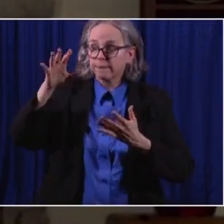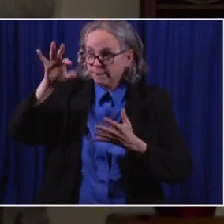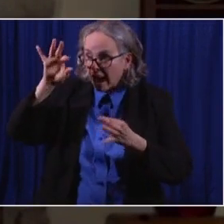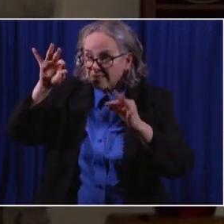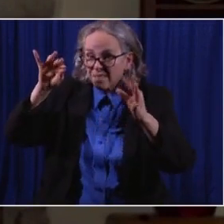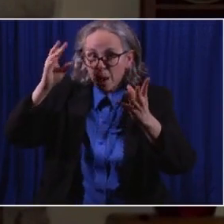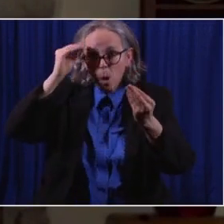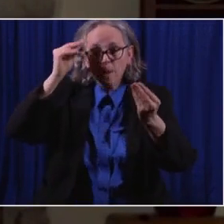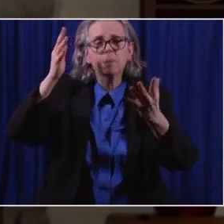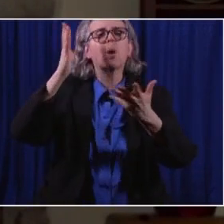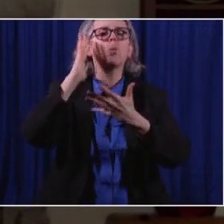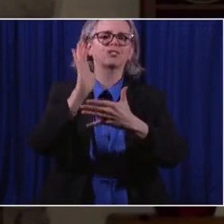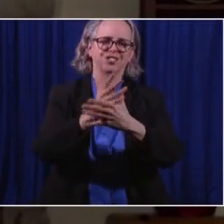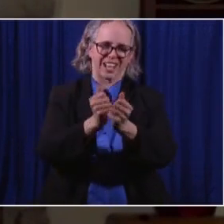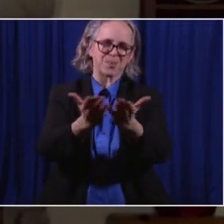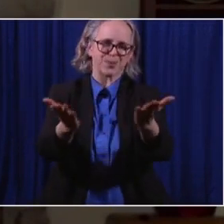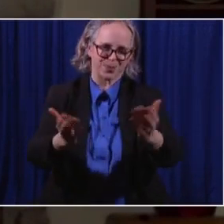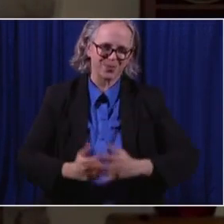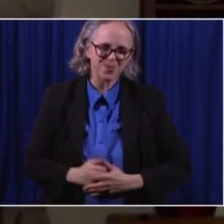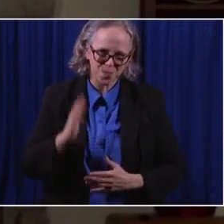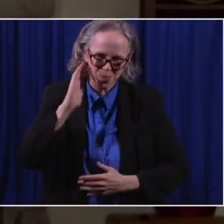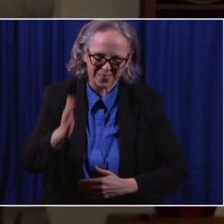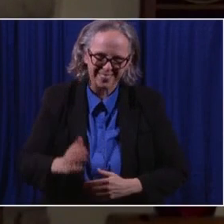will be able to share that with you.